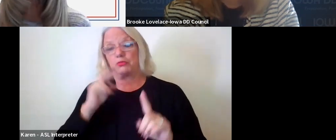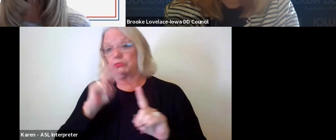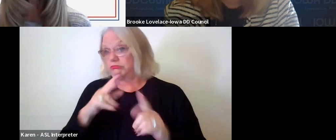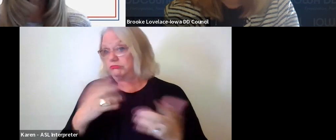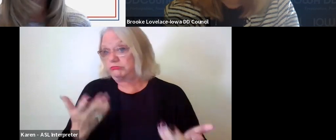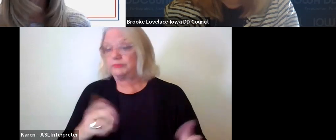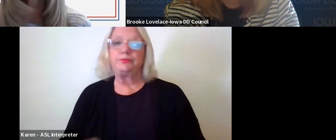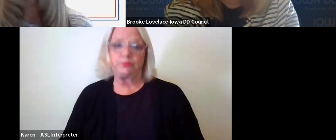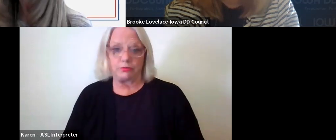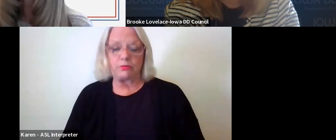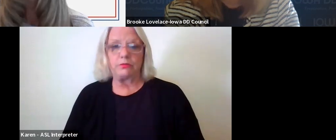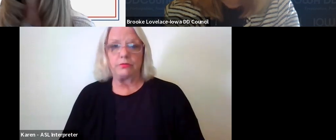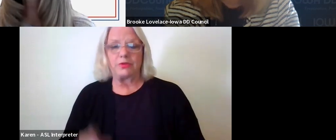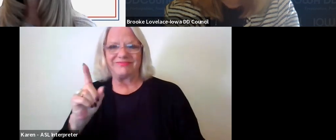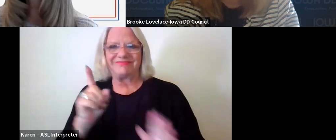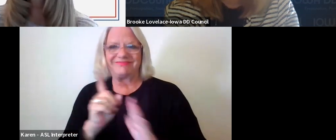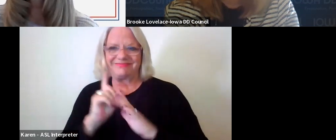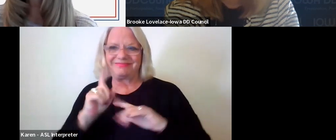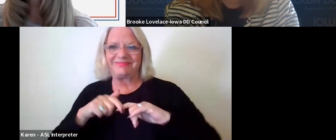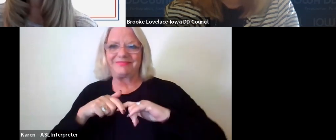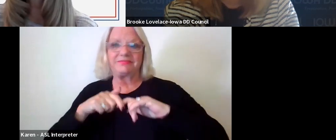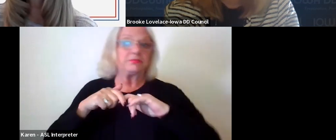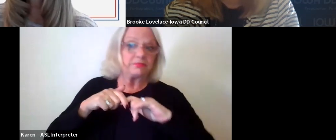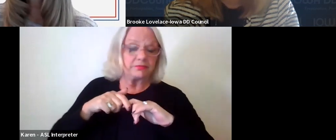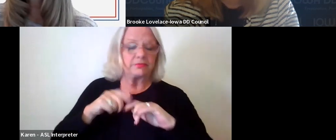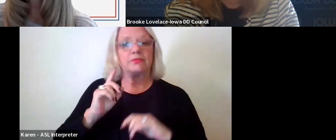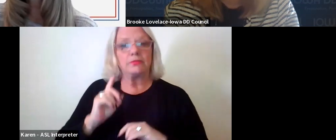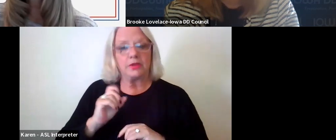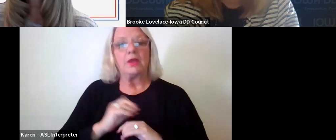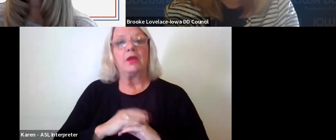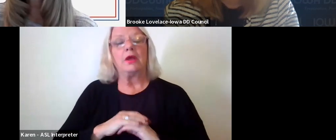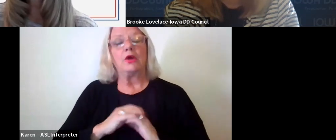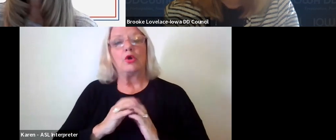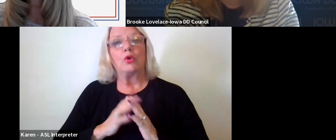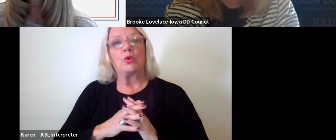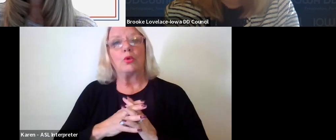going to take a pause here and do another